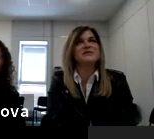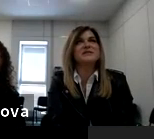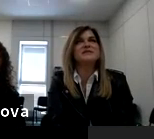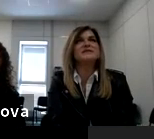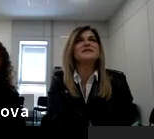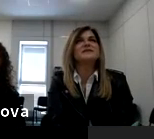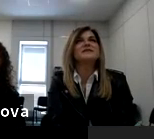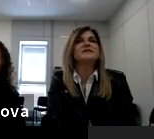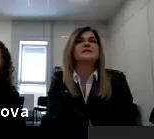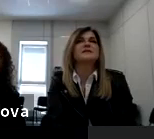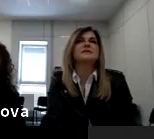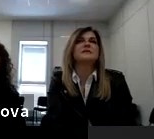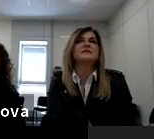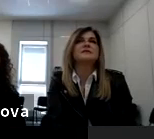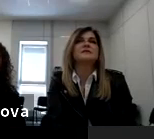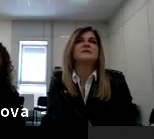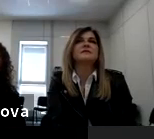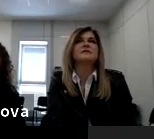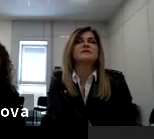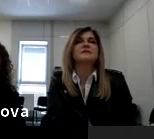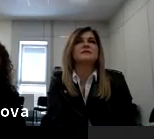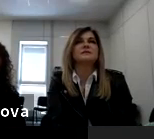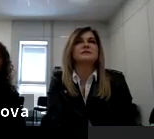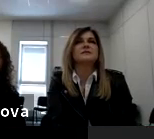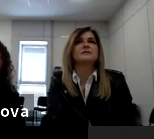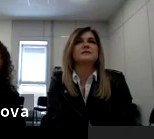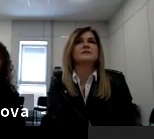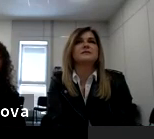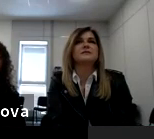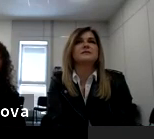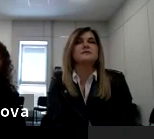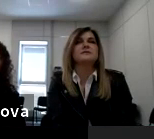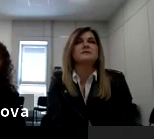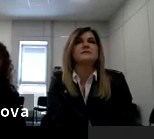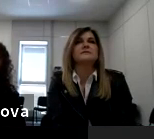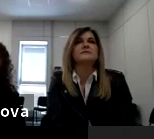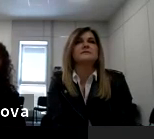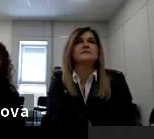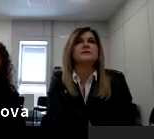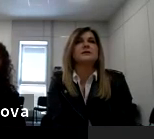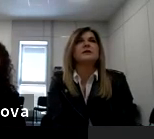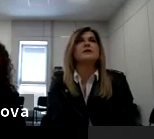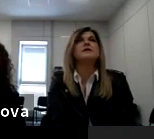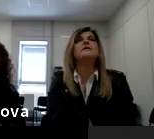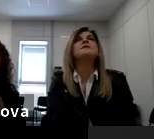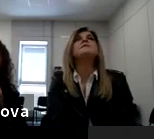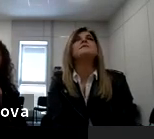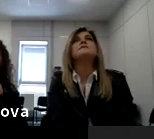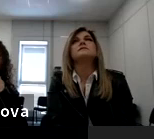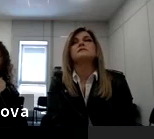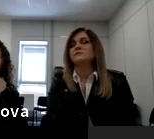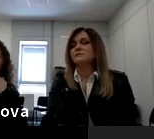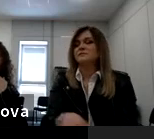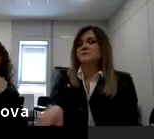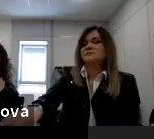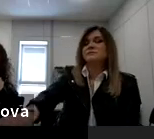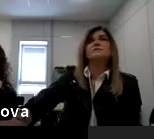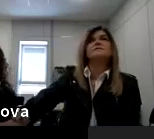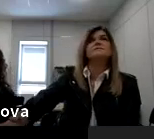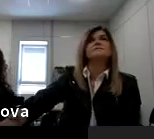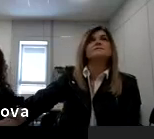of years. Here we used medium optics. And about